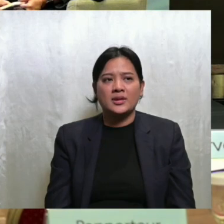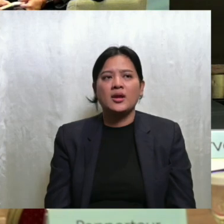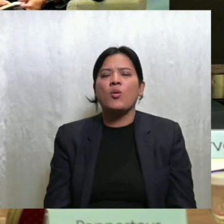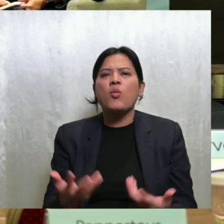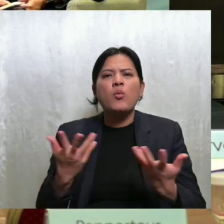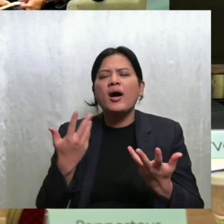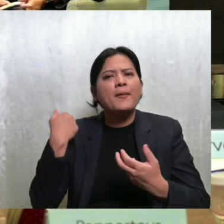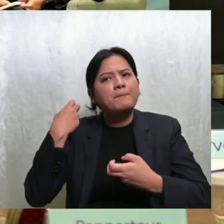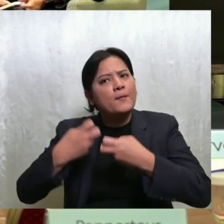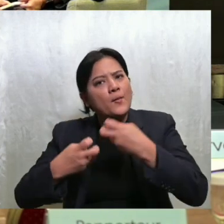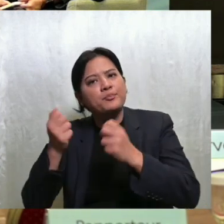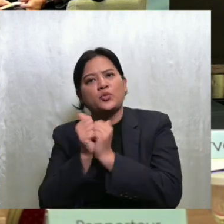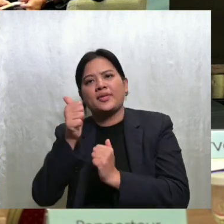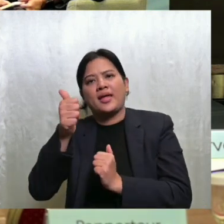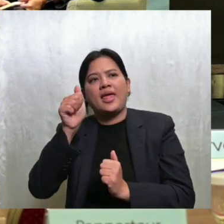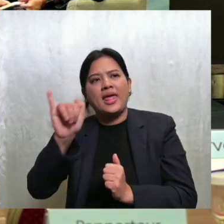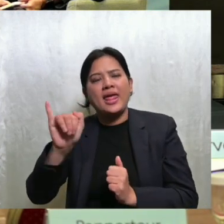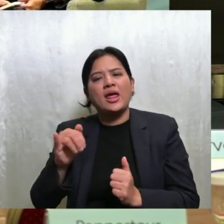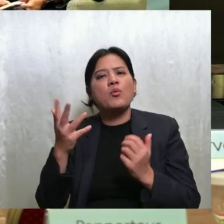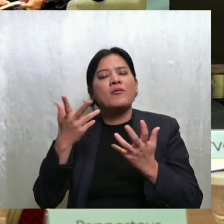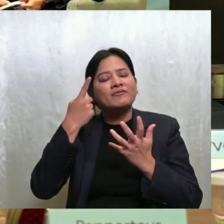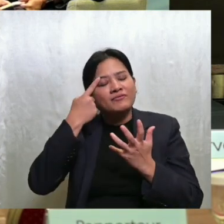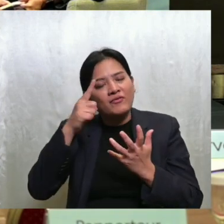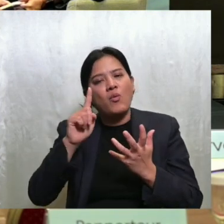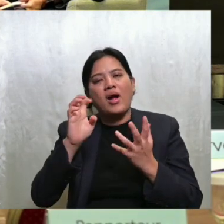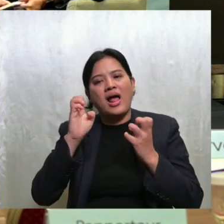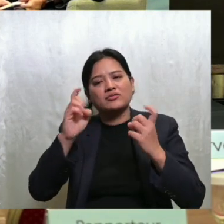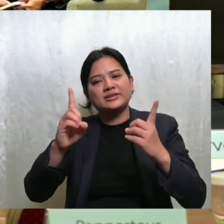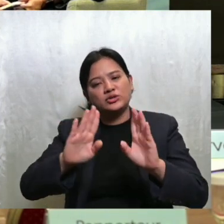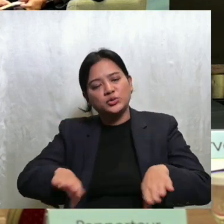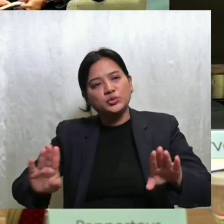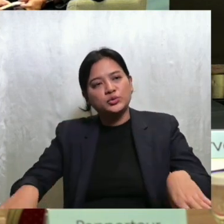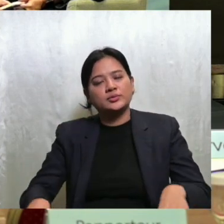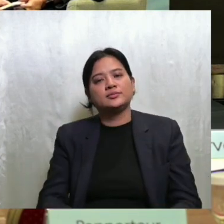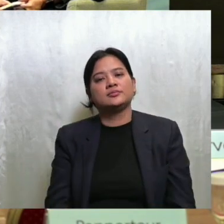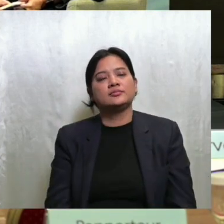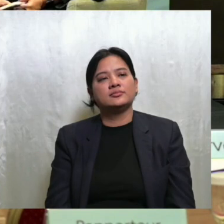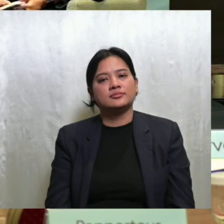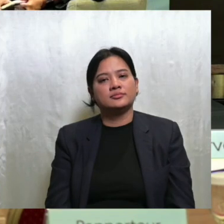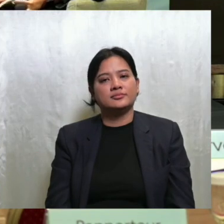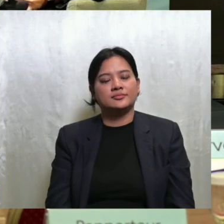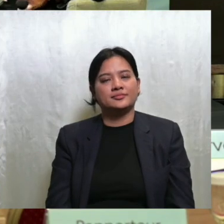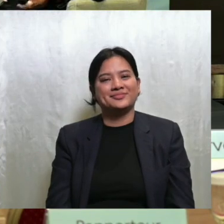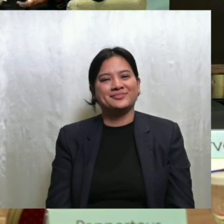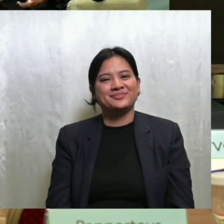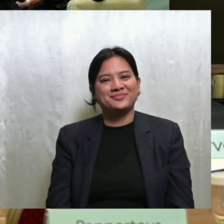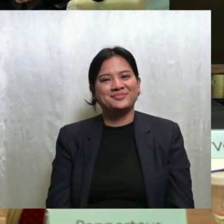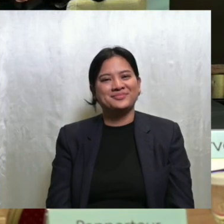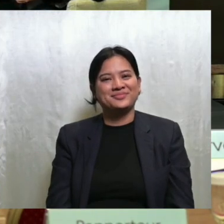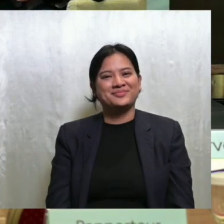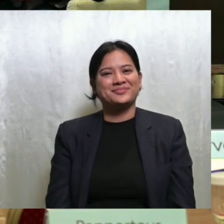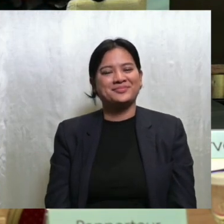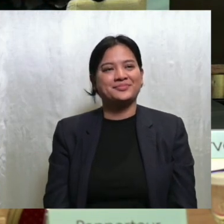hard. Ooh, I'm in and out. Okay, everyone can hear me now. So I think just to get the balance between cost